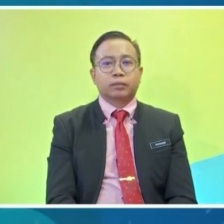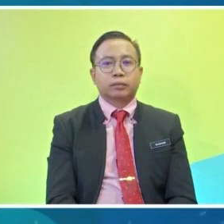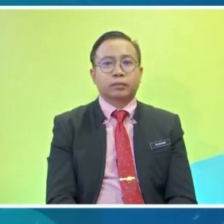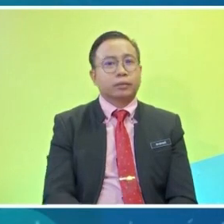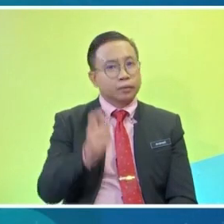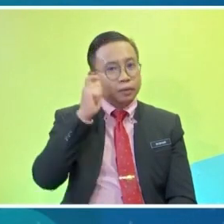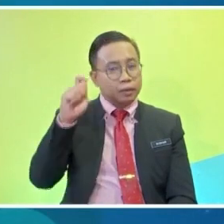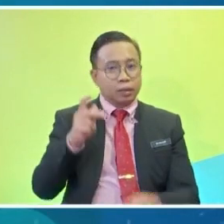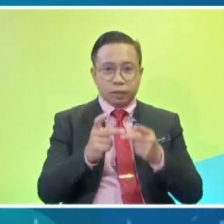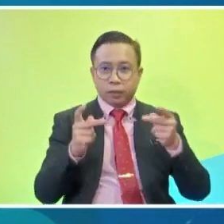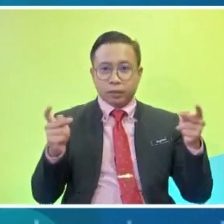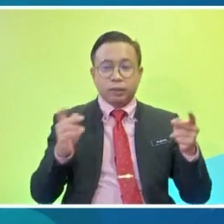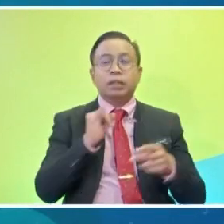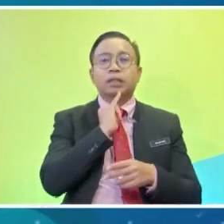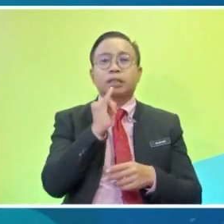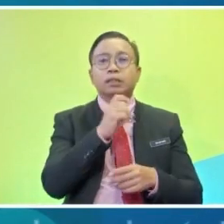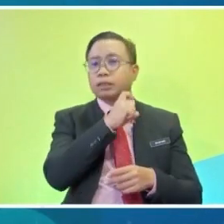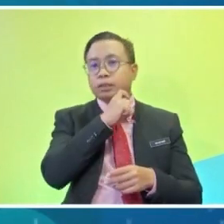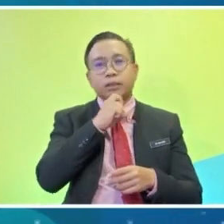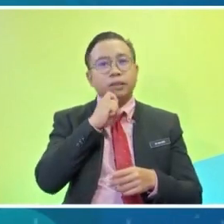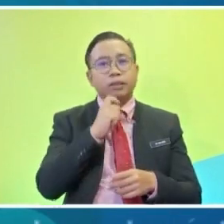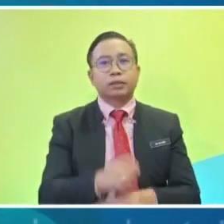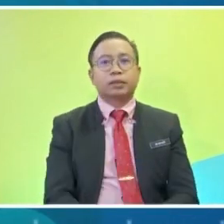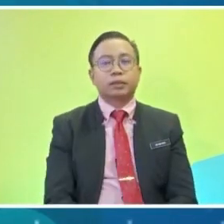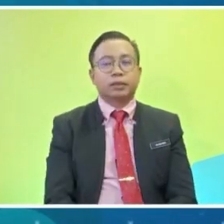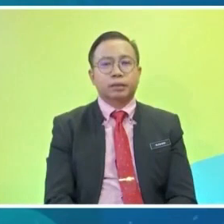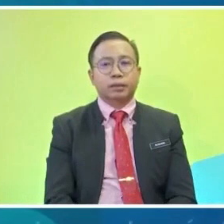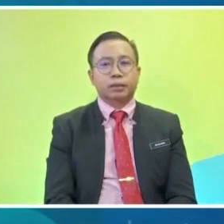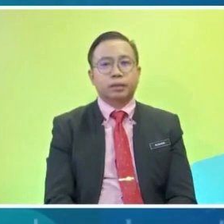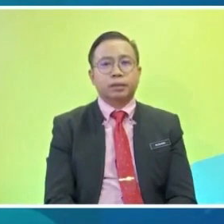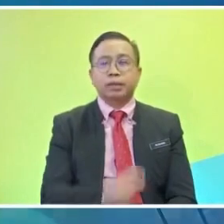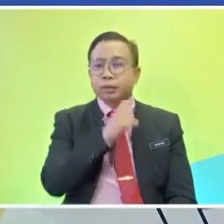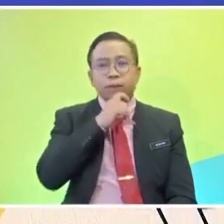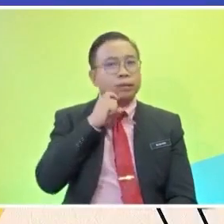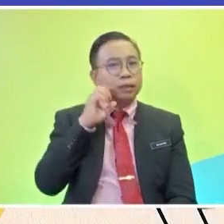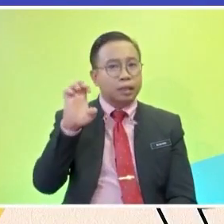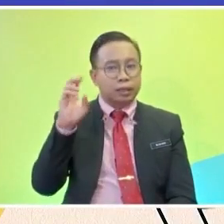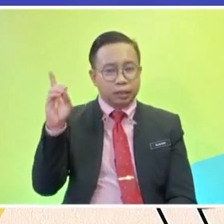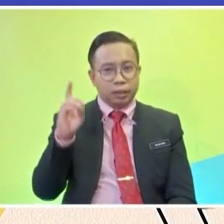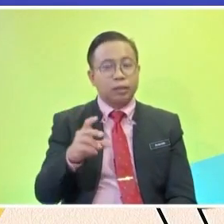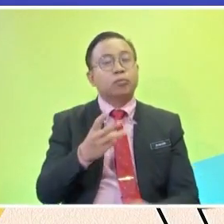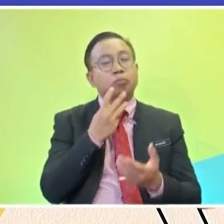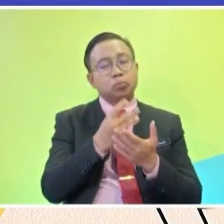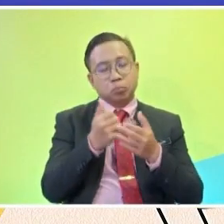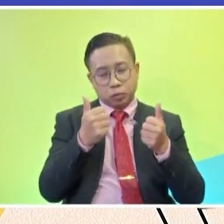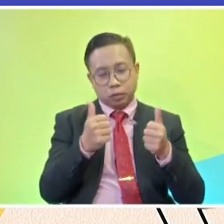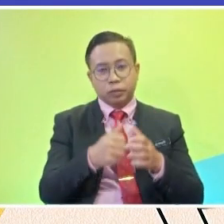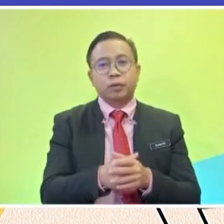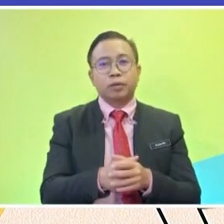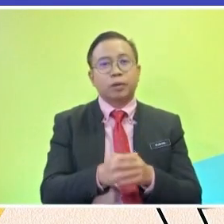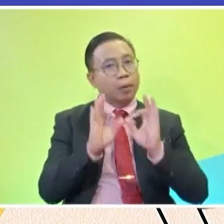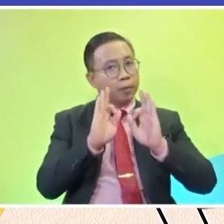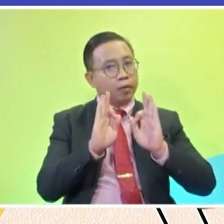The pasta is dry. Wow. It's dry. Very good, very good, very well done. The pasta is right.